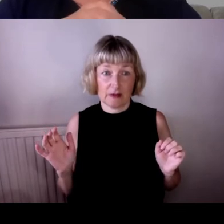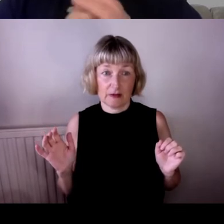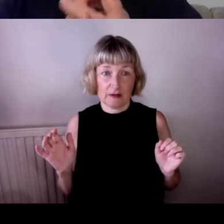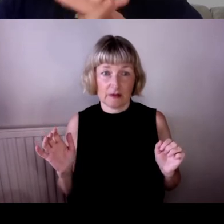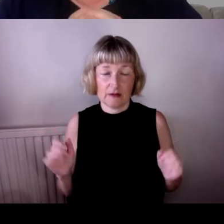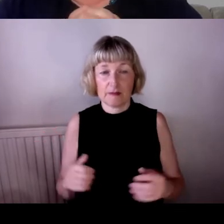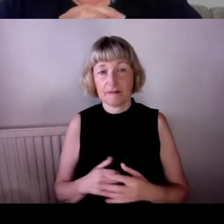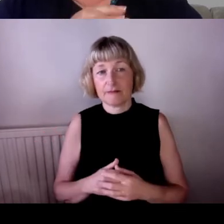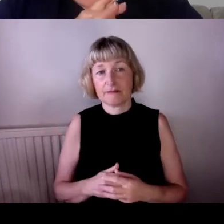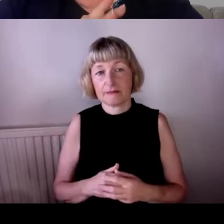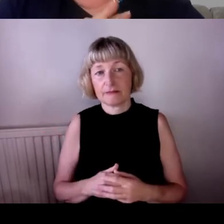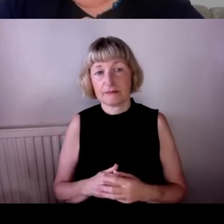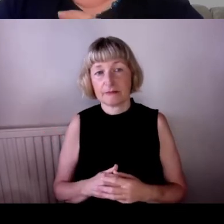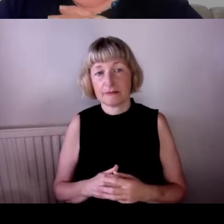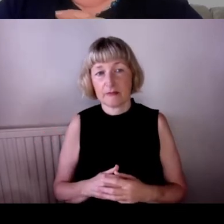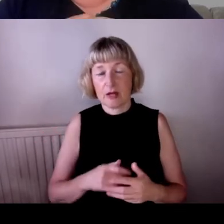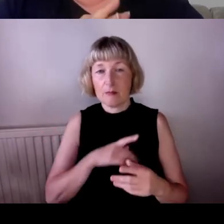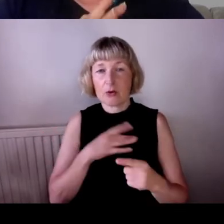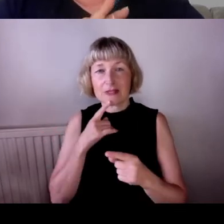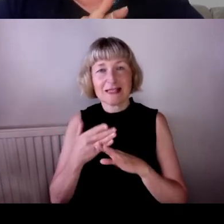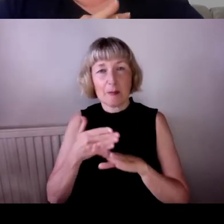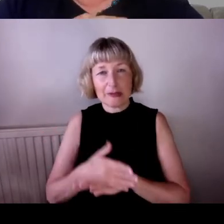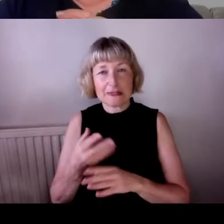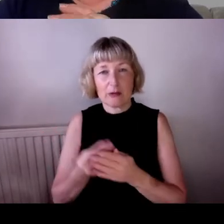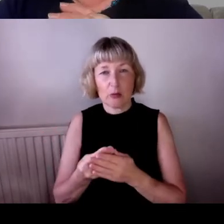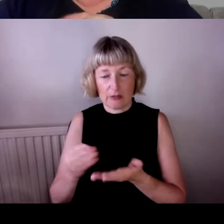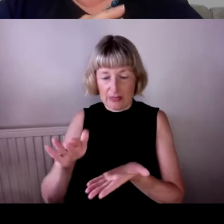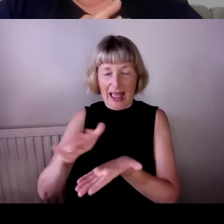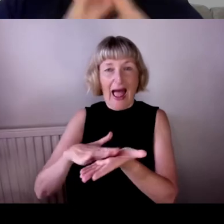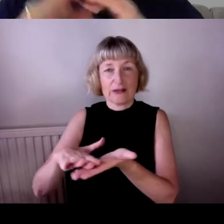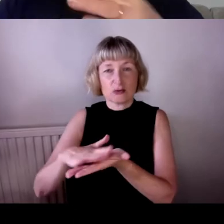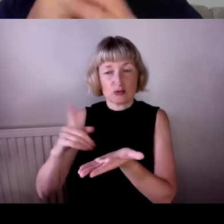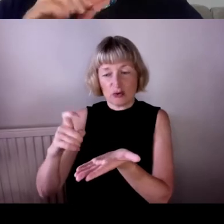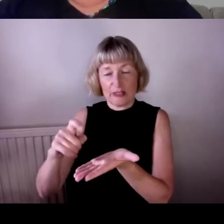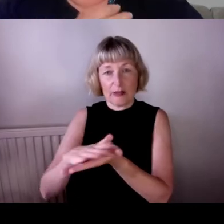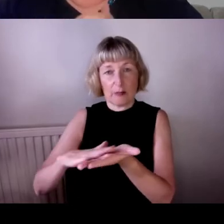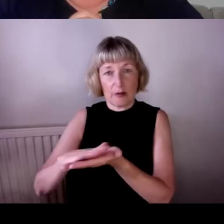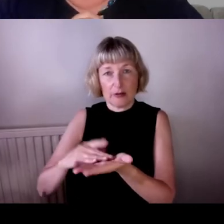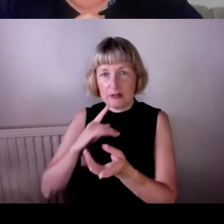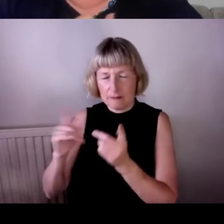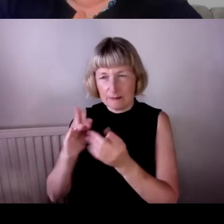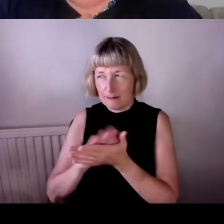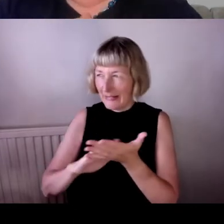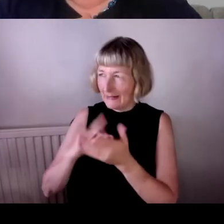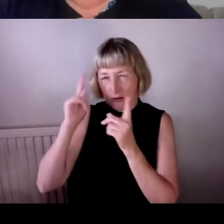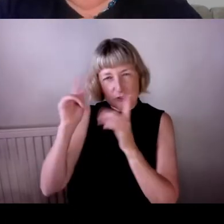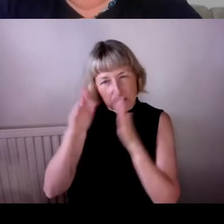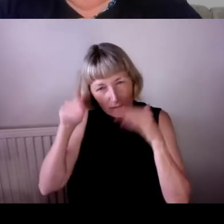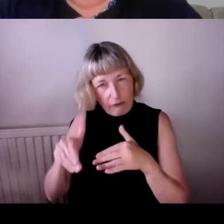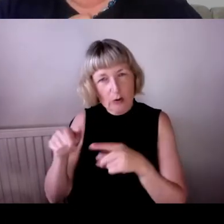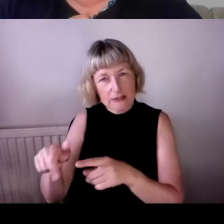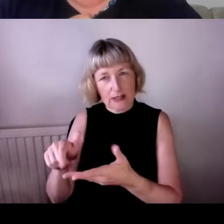creaming her hands. But because I said busy with hand cream, to get an impression that she was really quite absorbed in the task that she